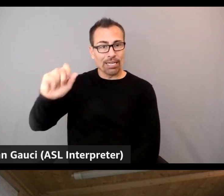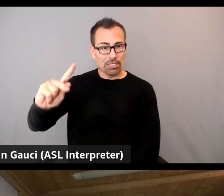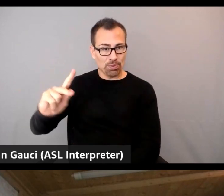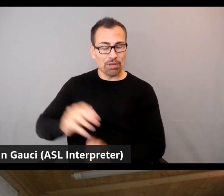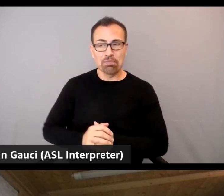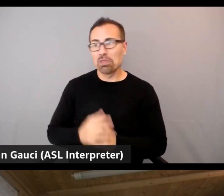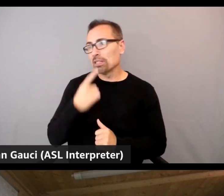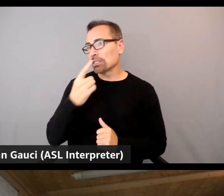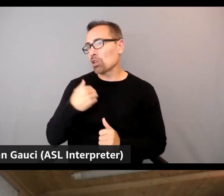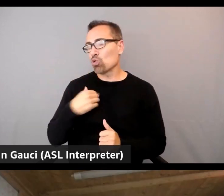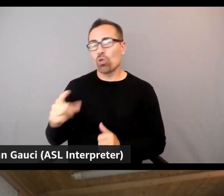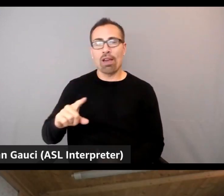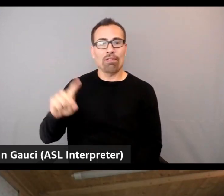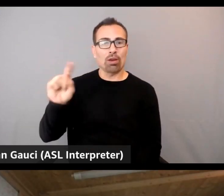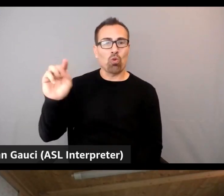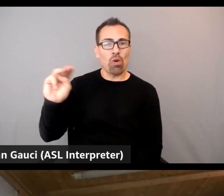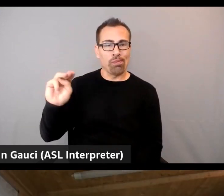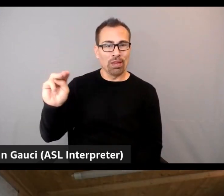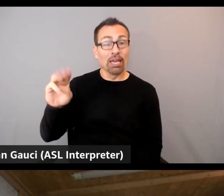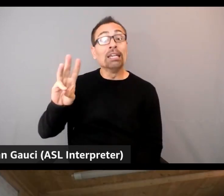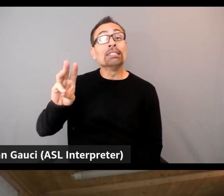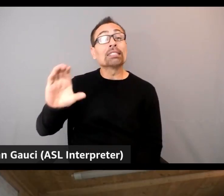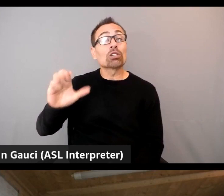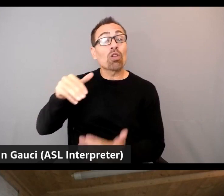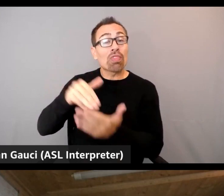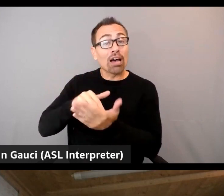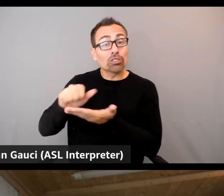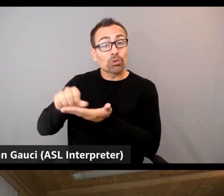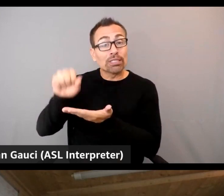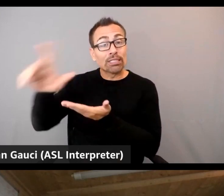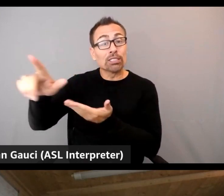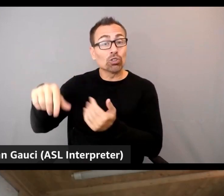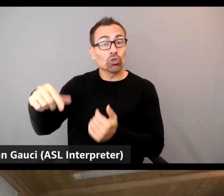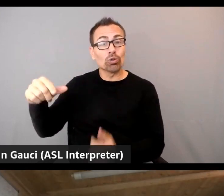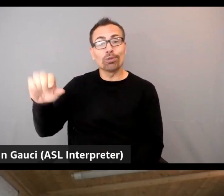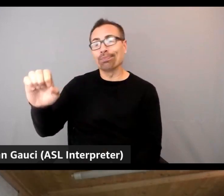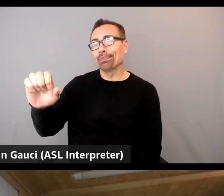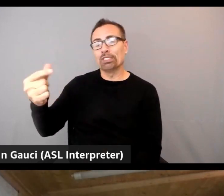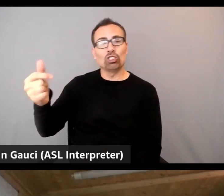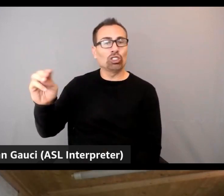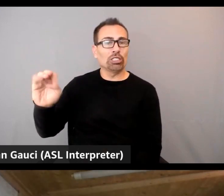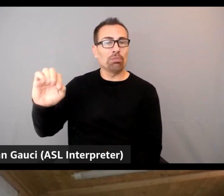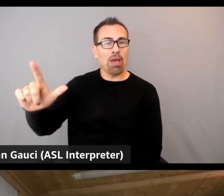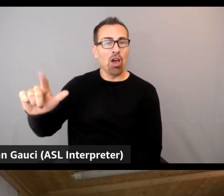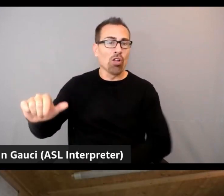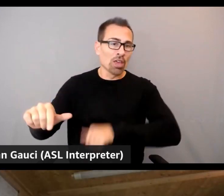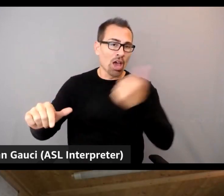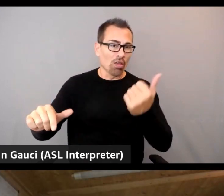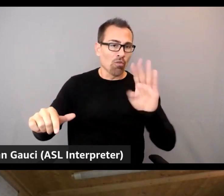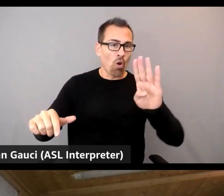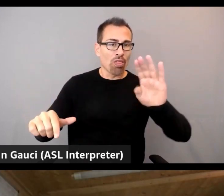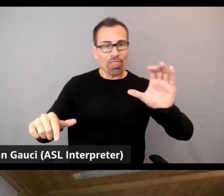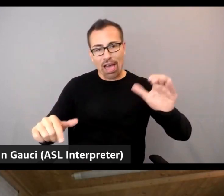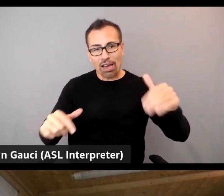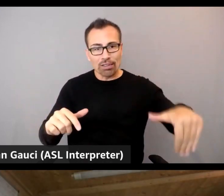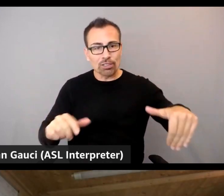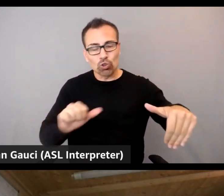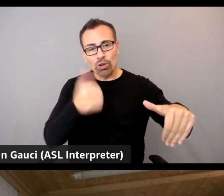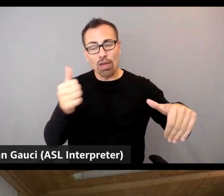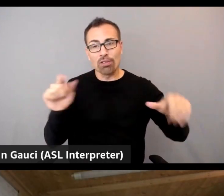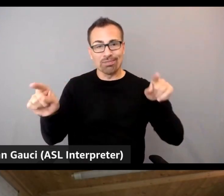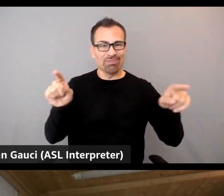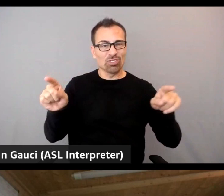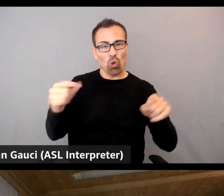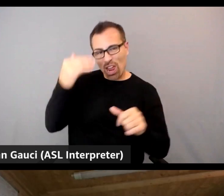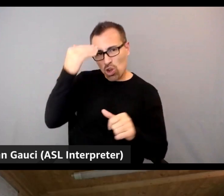a list of 1 million and 600,000 of them are going to Gmail, 400,000 are going to Yahoo. Say, simple. That's unrealistic, but for example, it knows that on